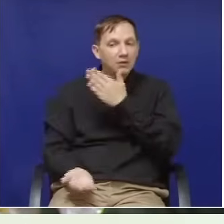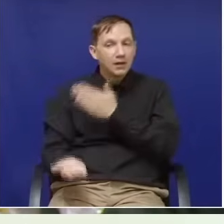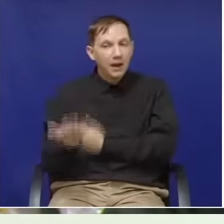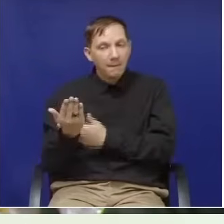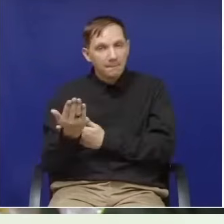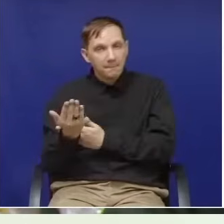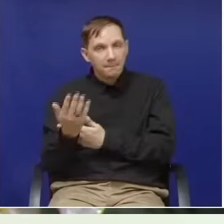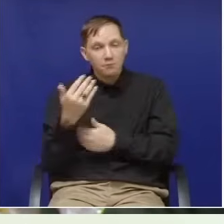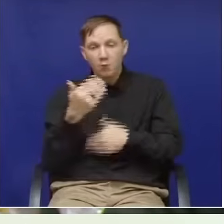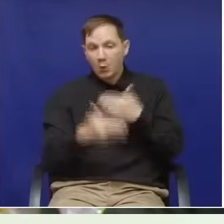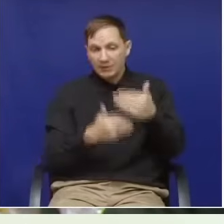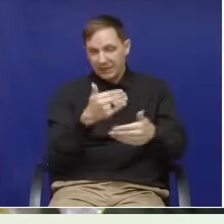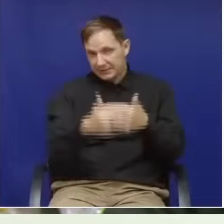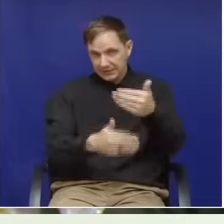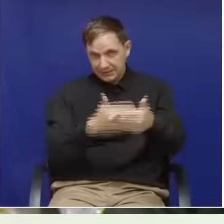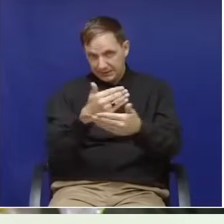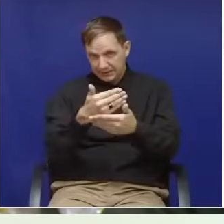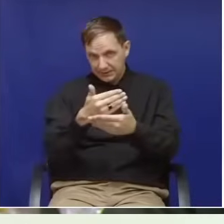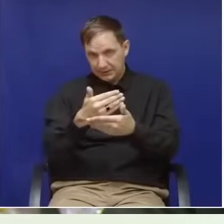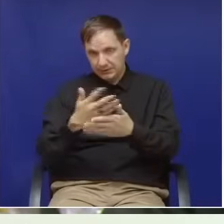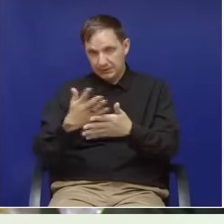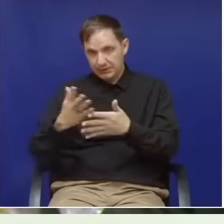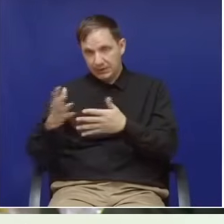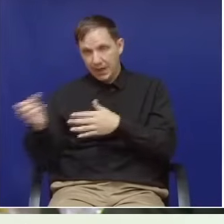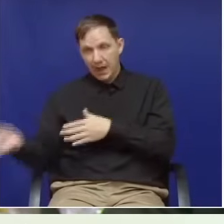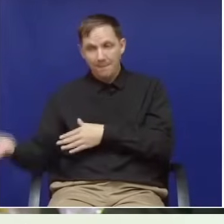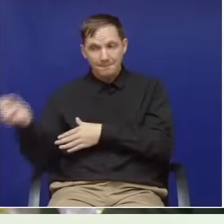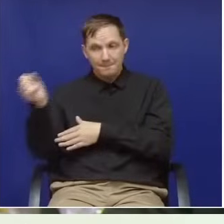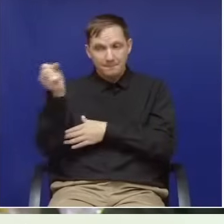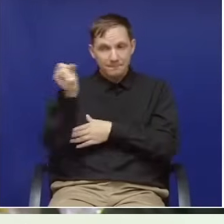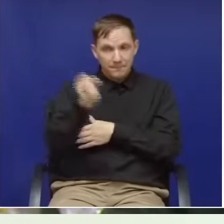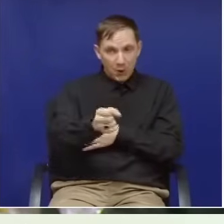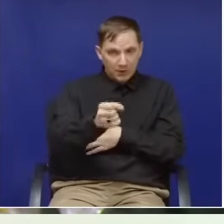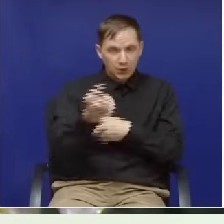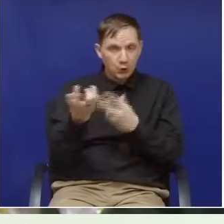going to yield, the process of appointing a new